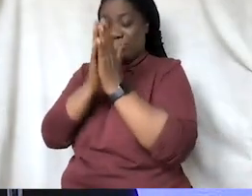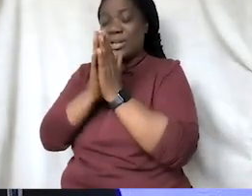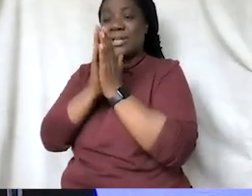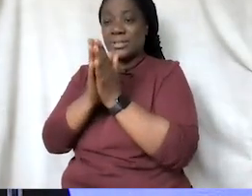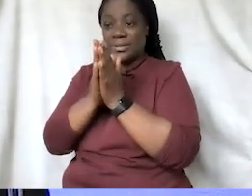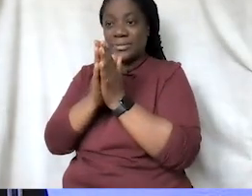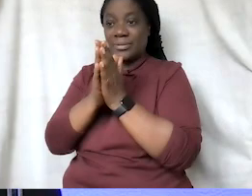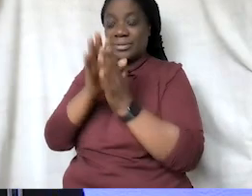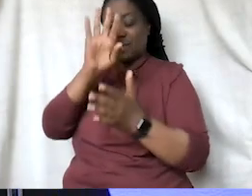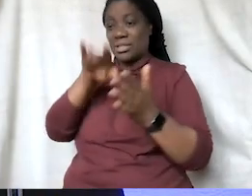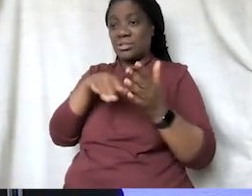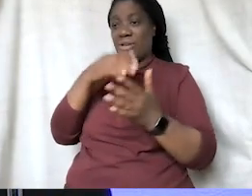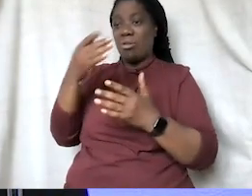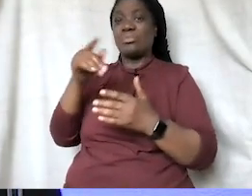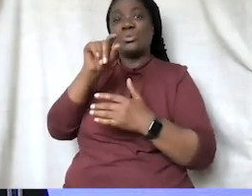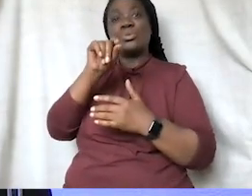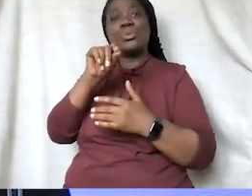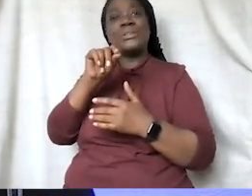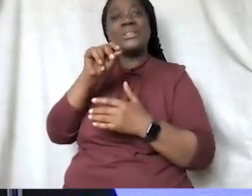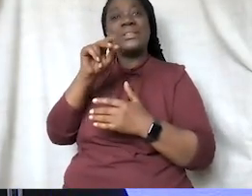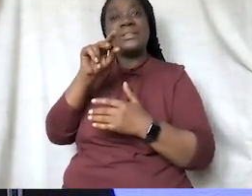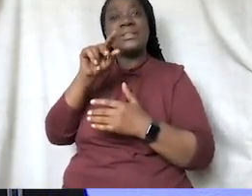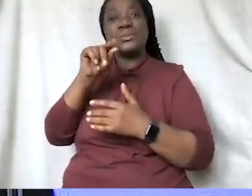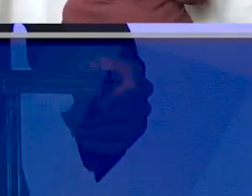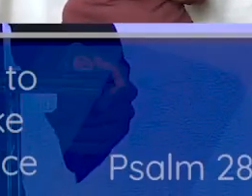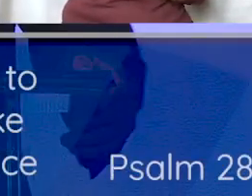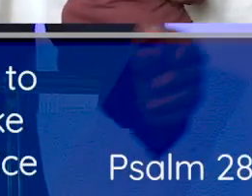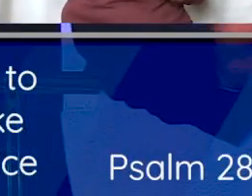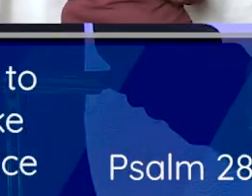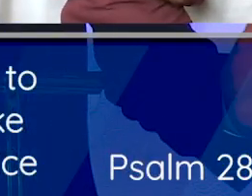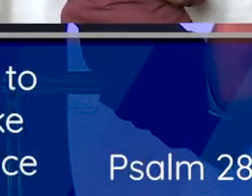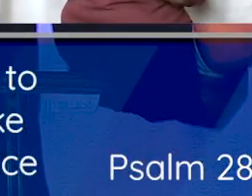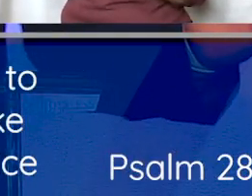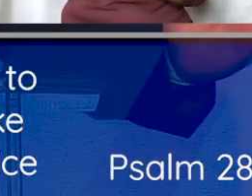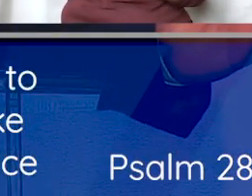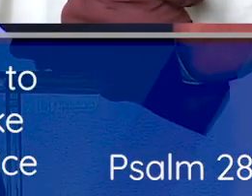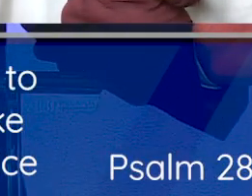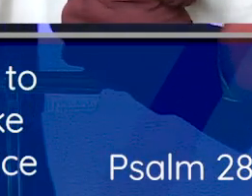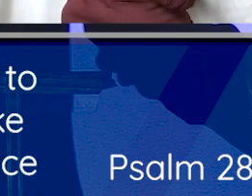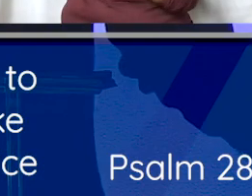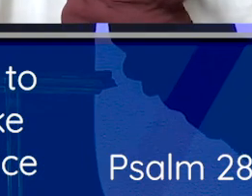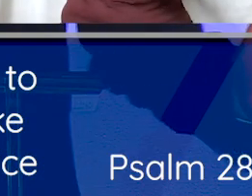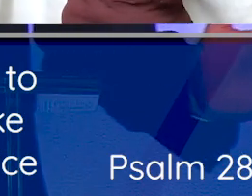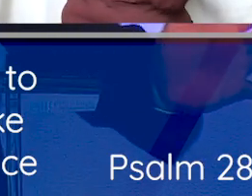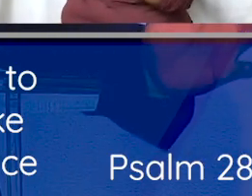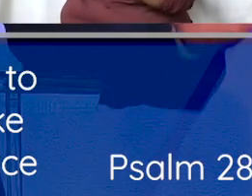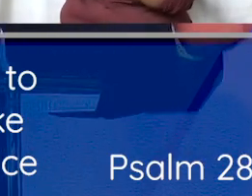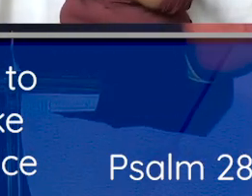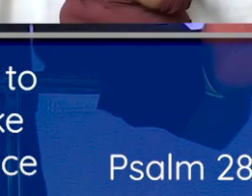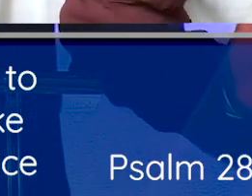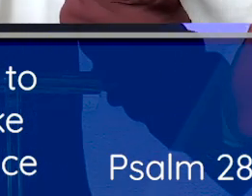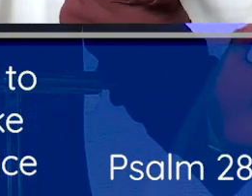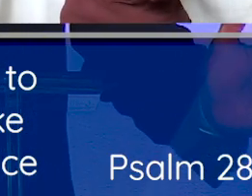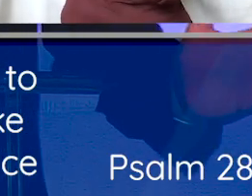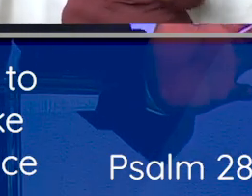in Psalms 28. David said, "To you, O Lord, I call, my